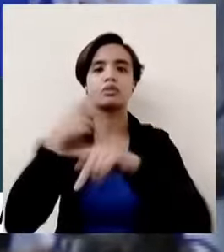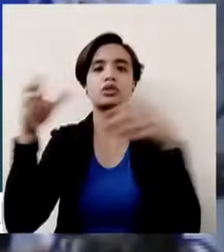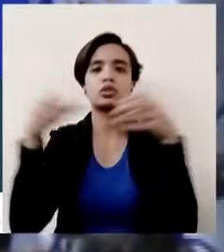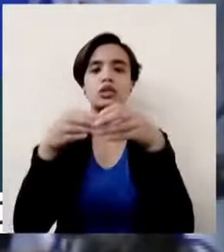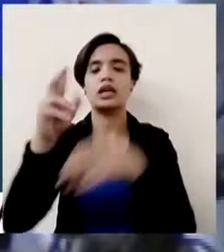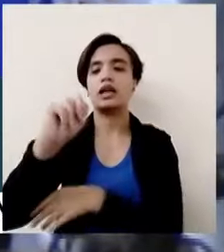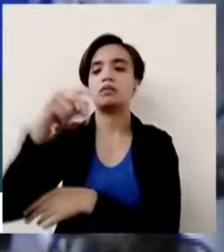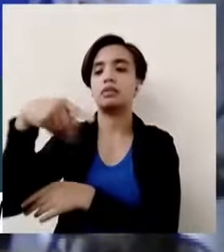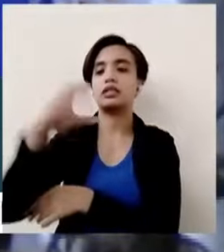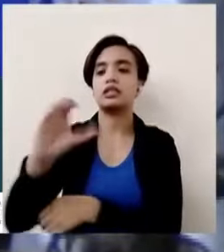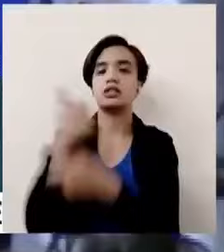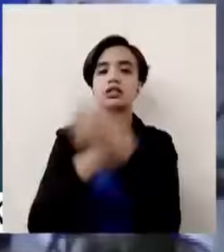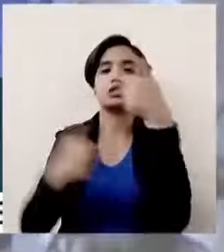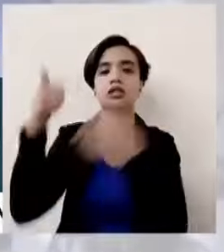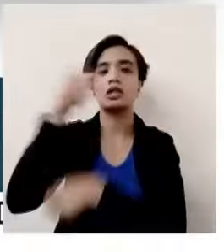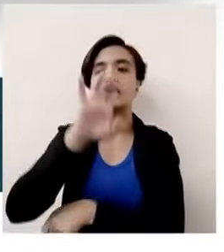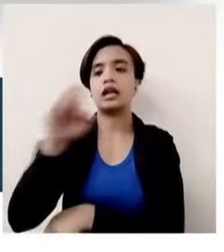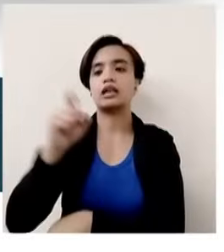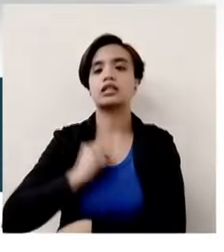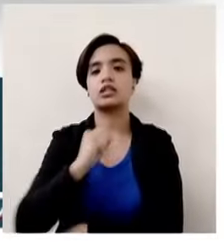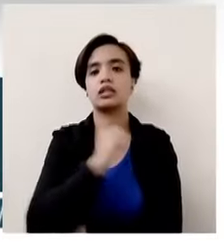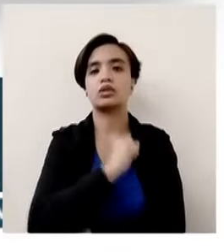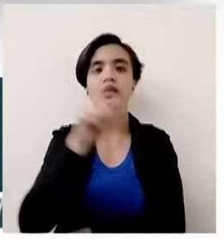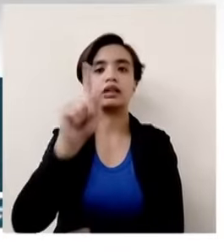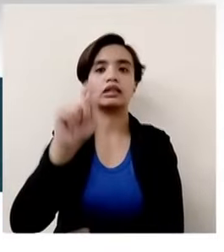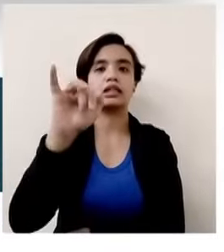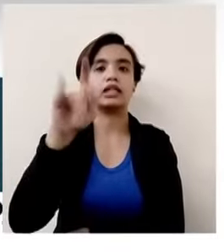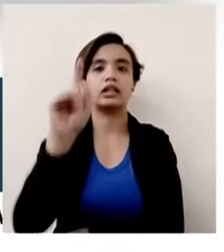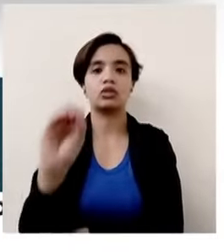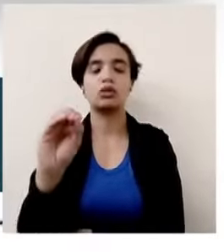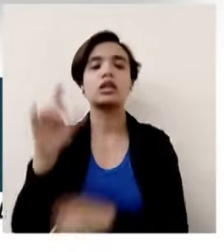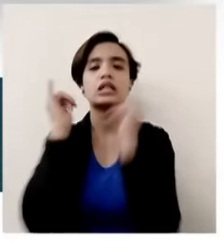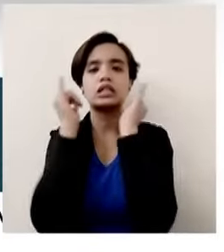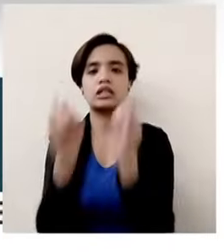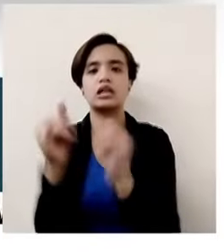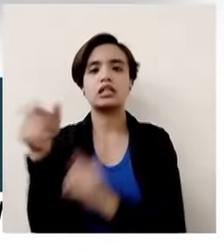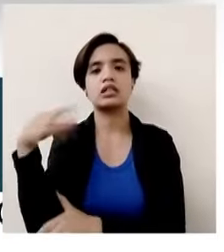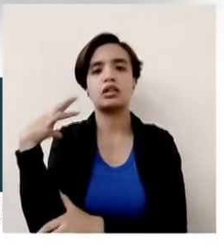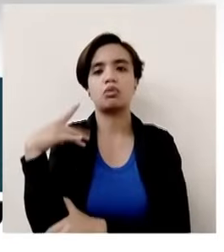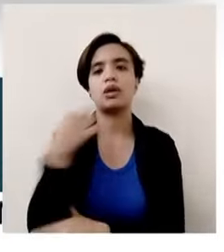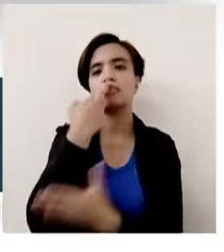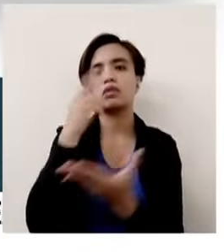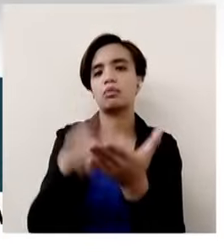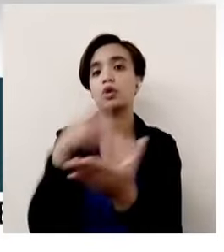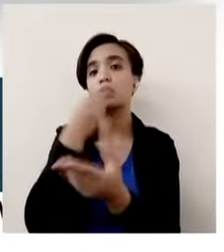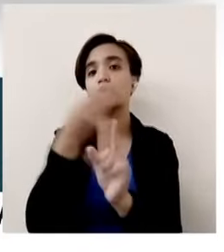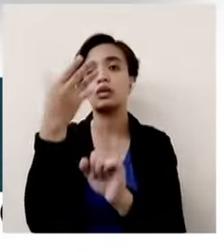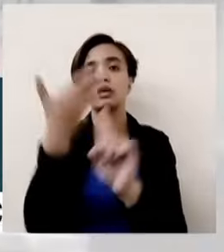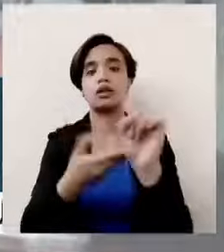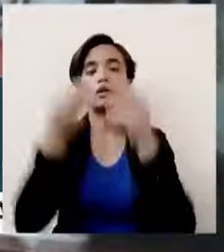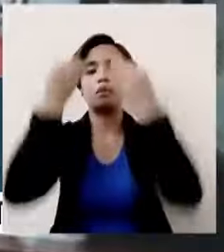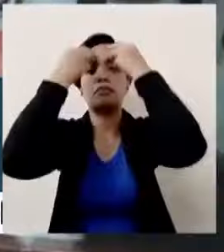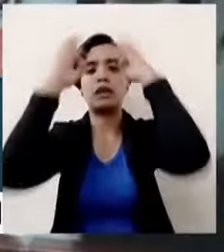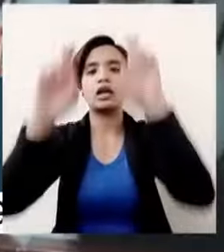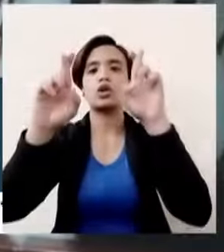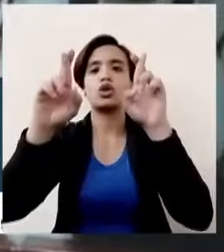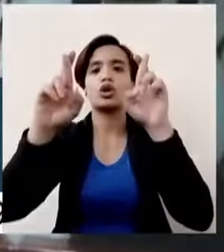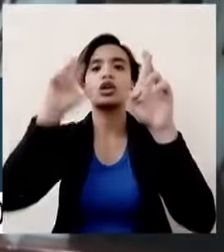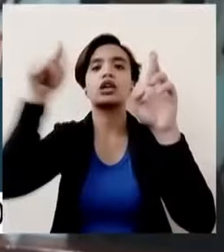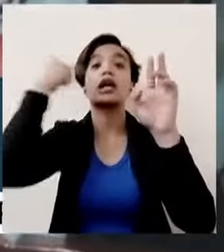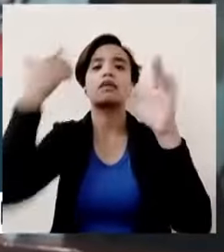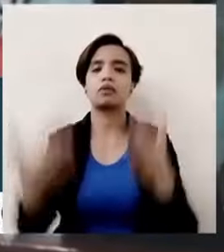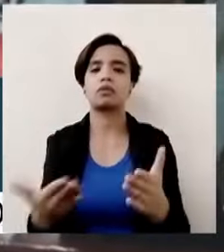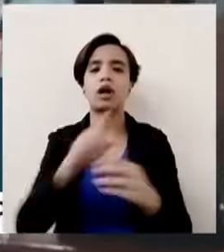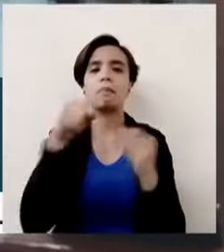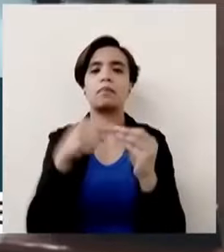and former Senate President Tito Soto, he is still awaiting the report of Tarlac Governor Susan Yap on Go. Go joined the